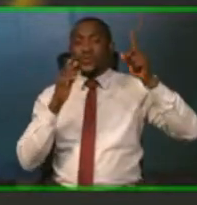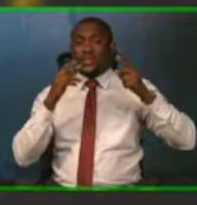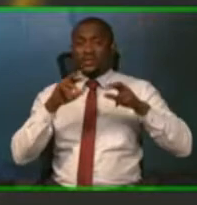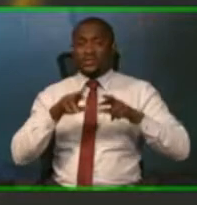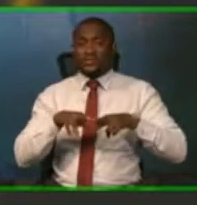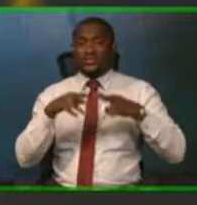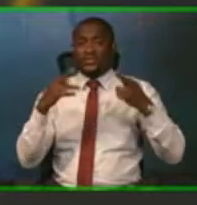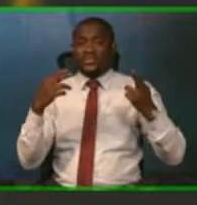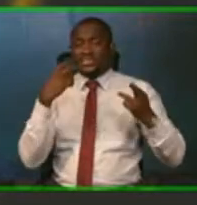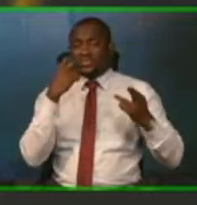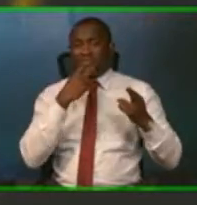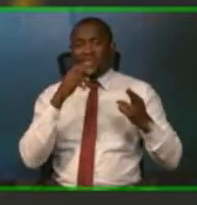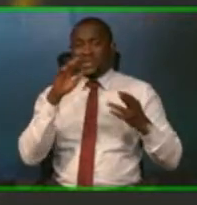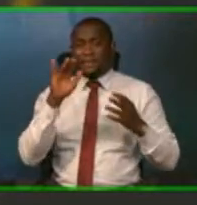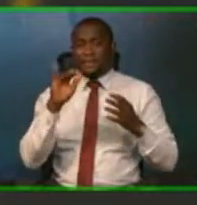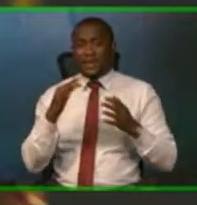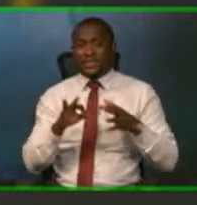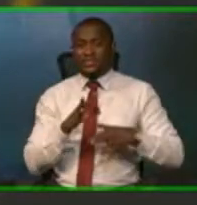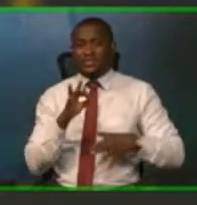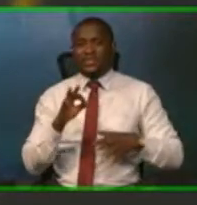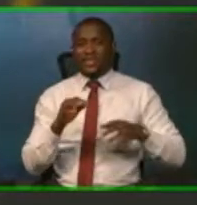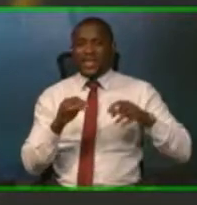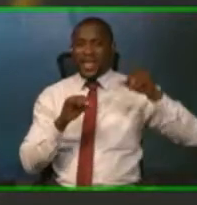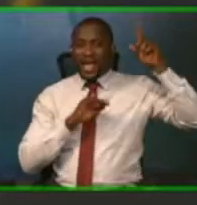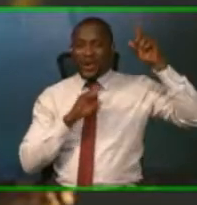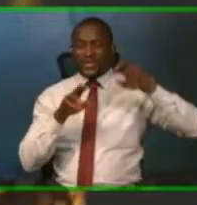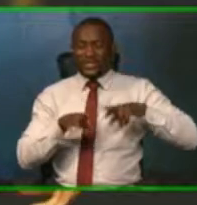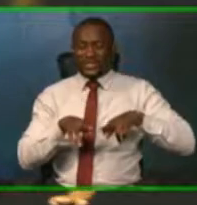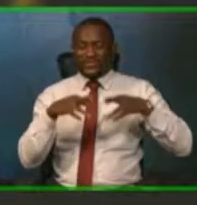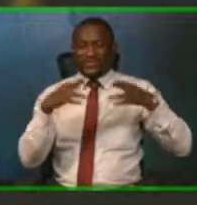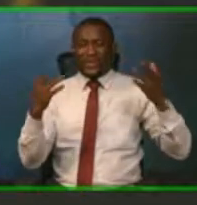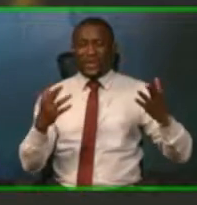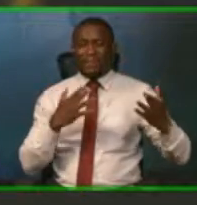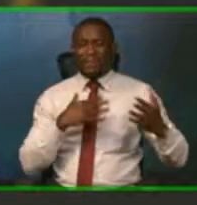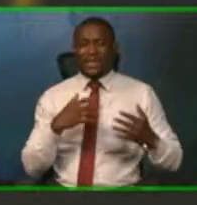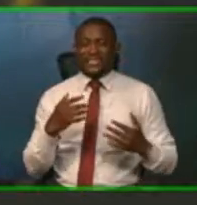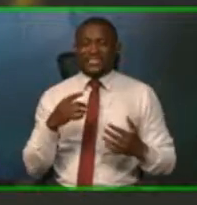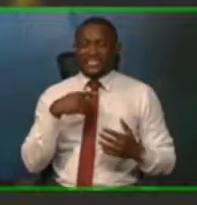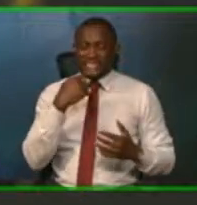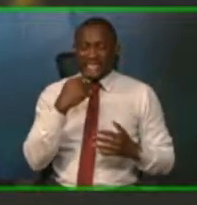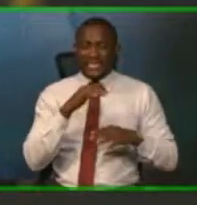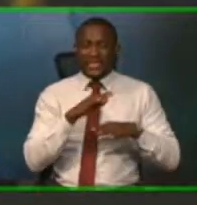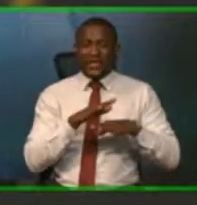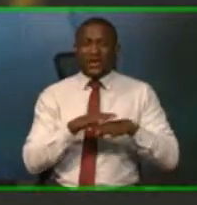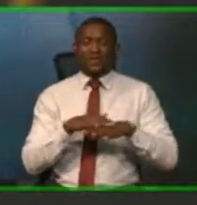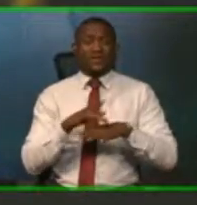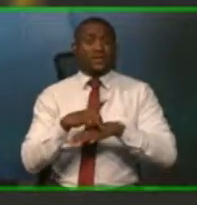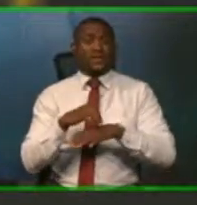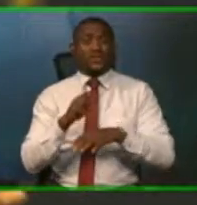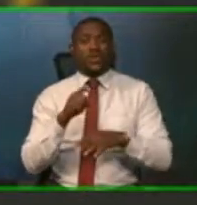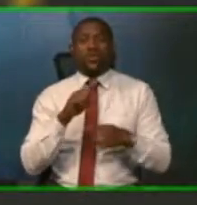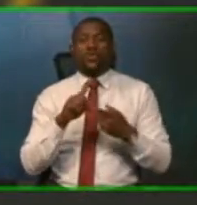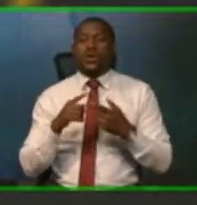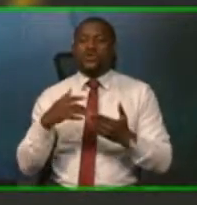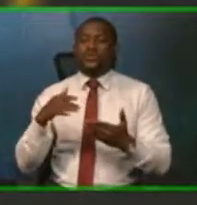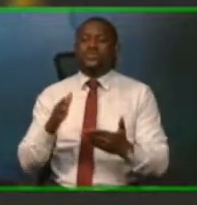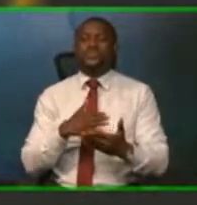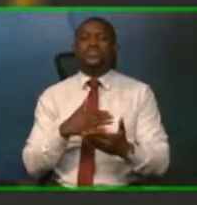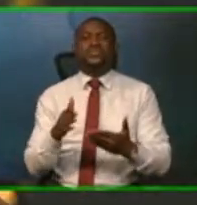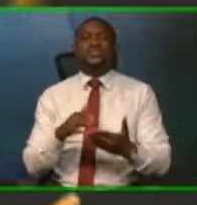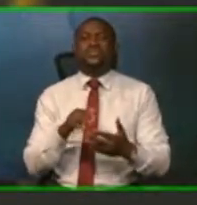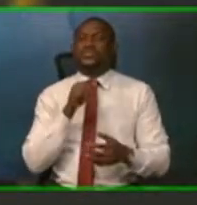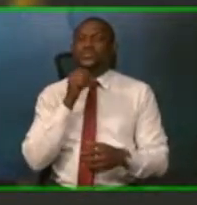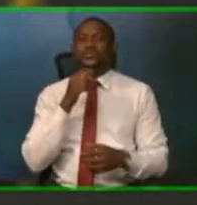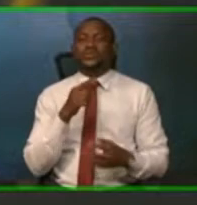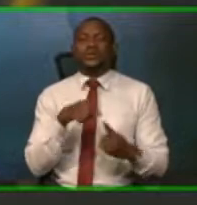speaking by the Spirit, he said, I will reveal my dark sayings upon the harp. So when we sing like this, it's not